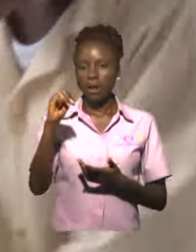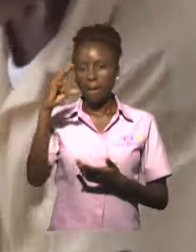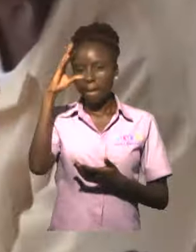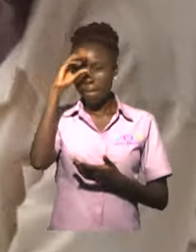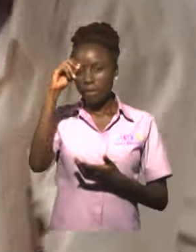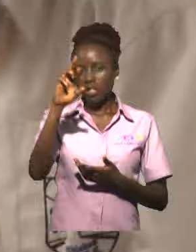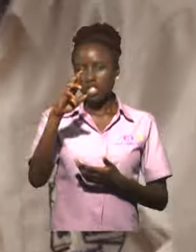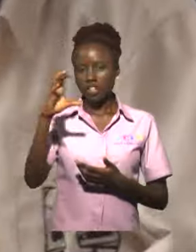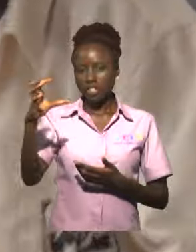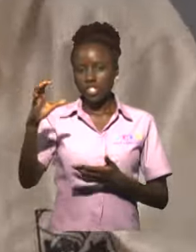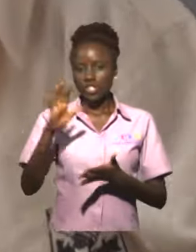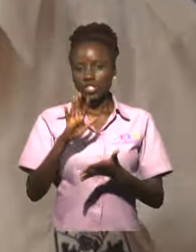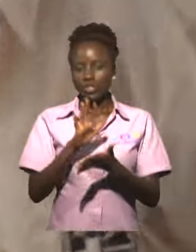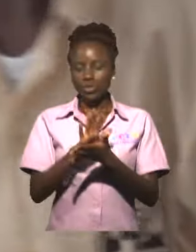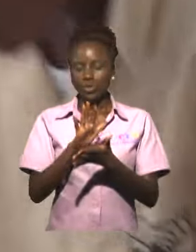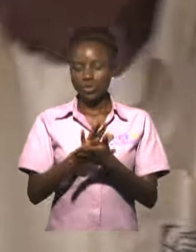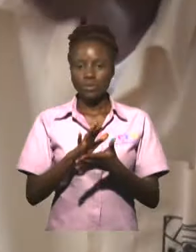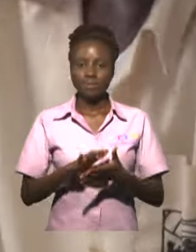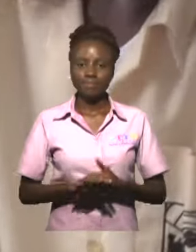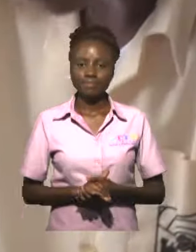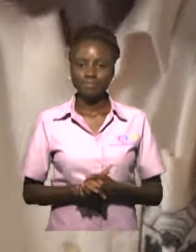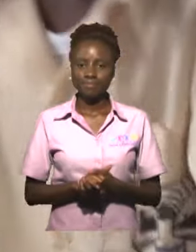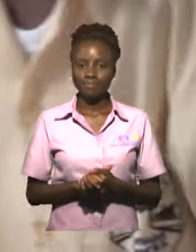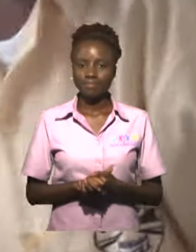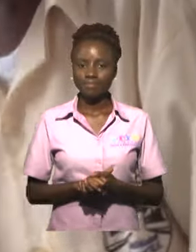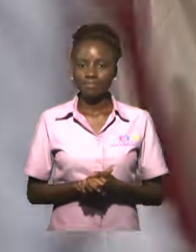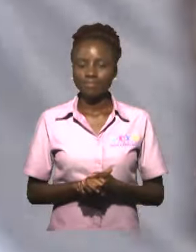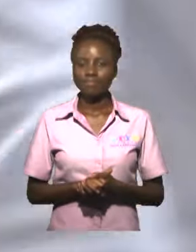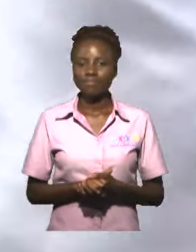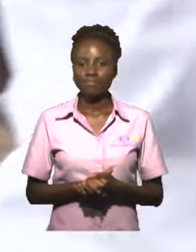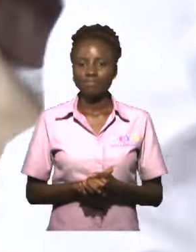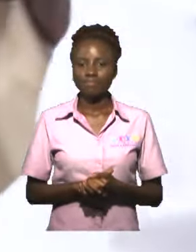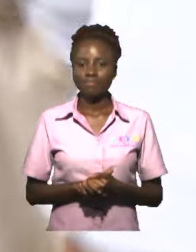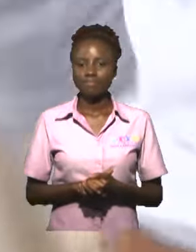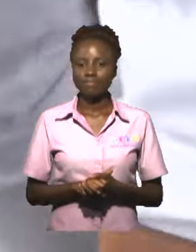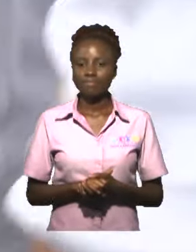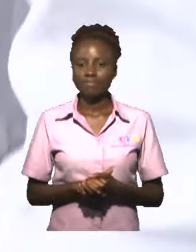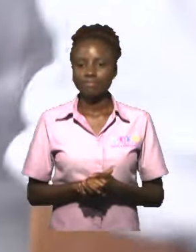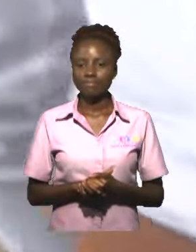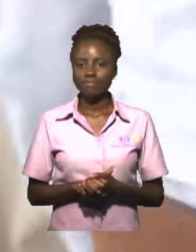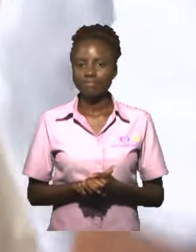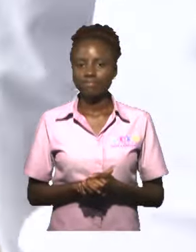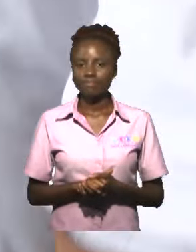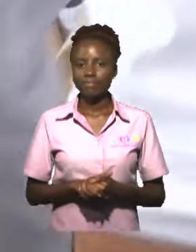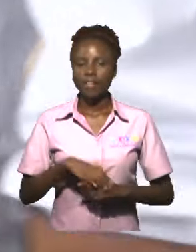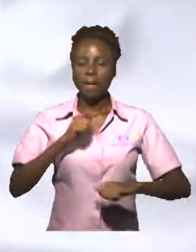for an encore.